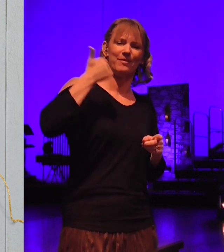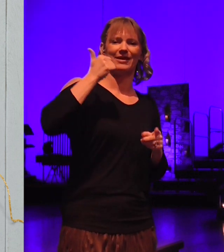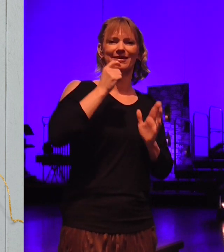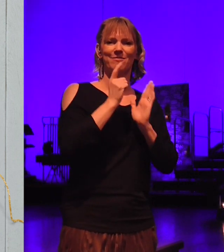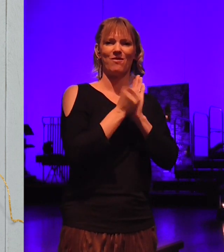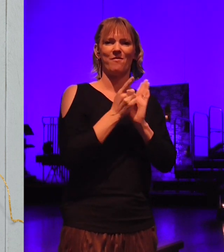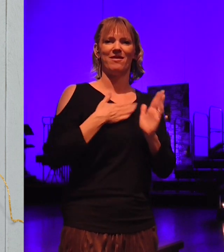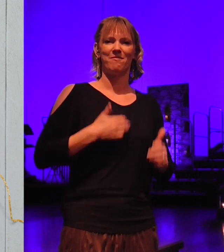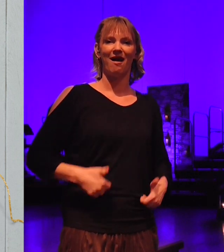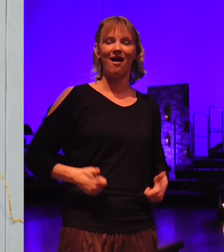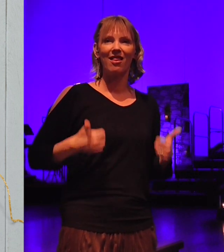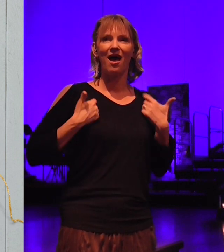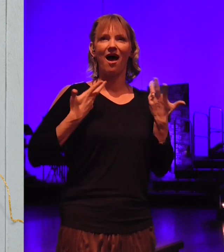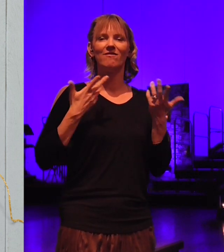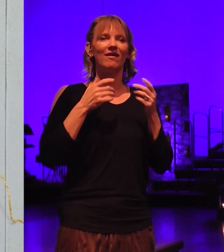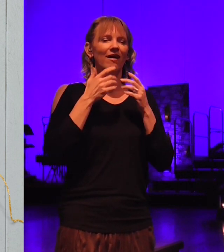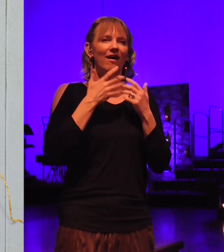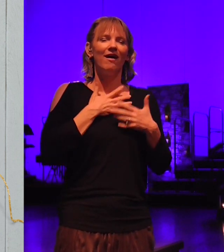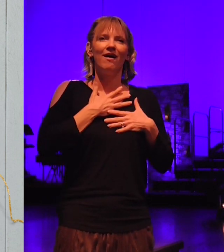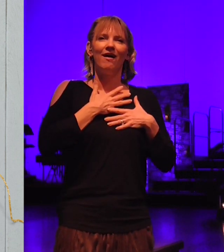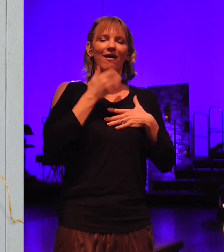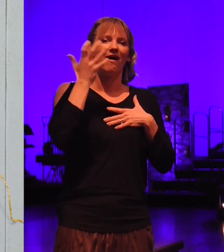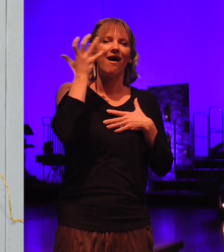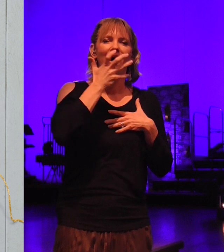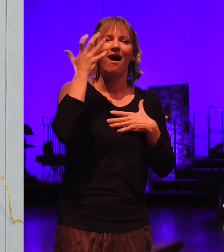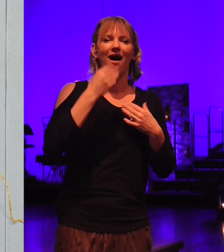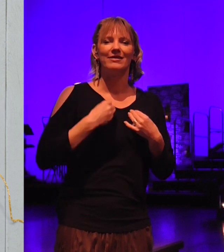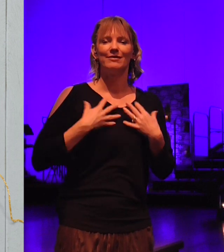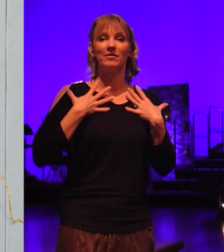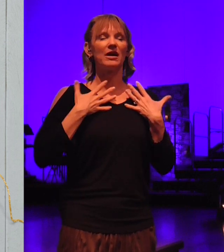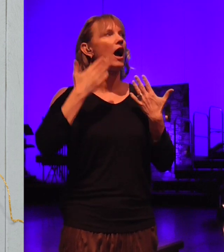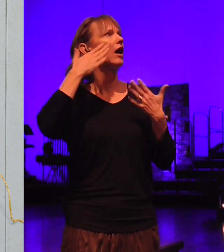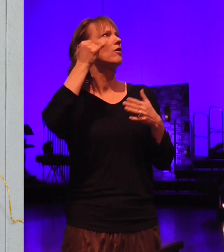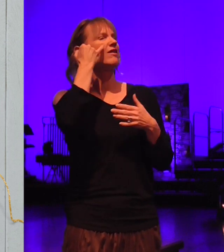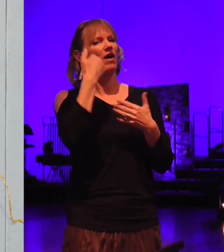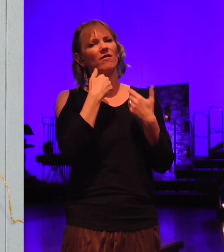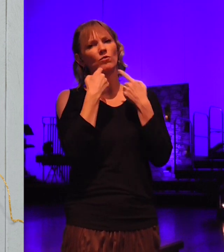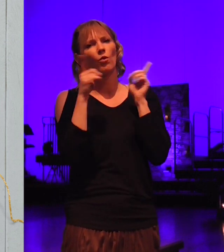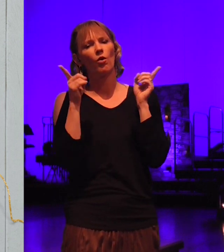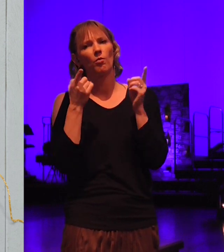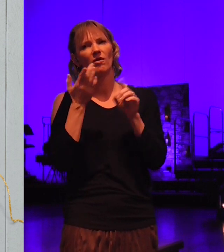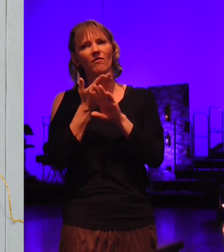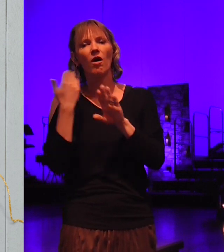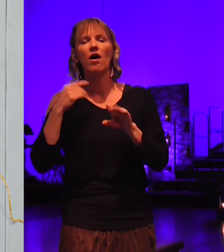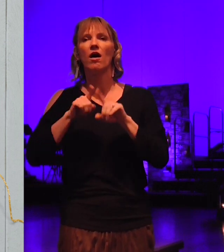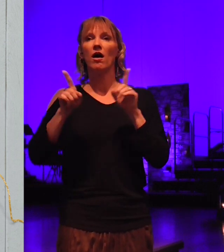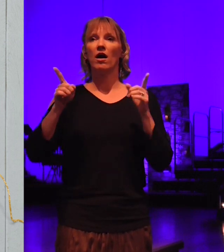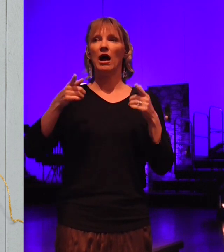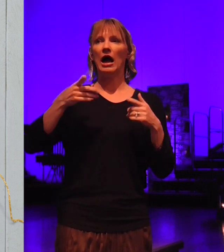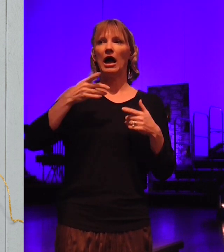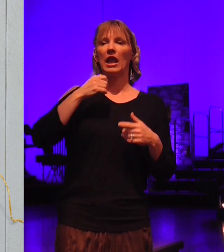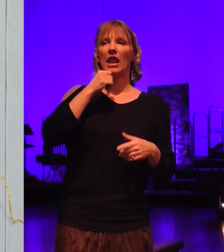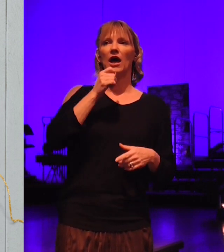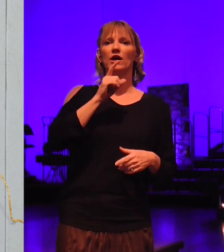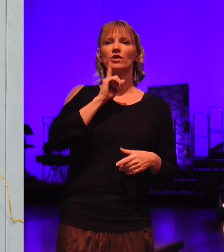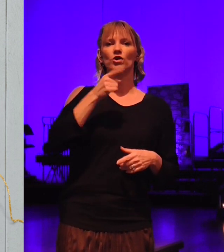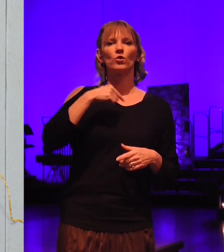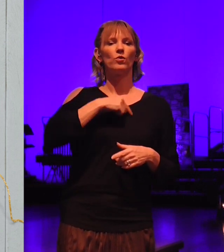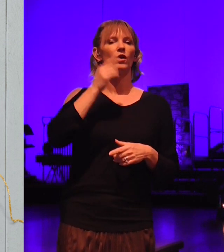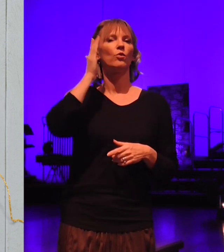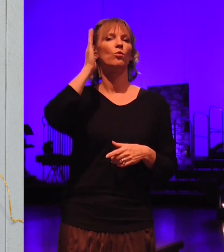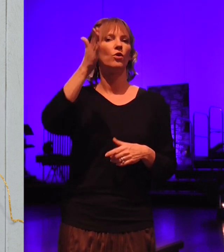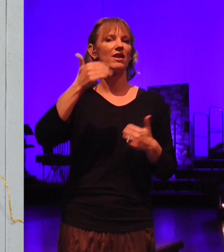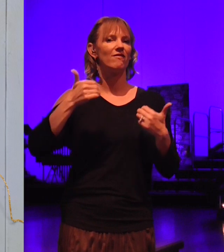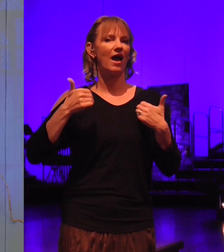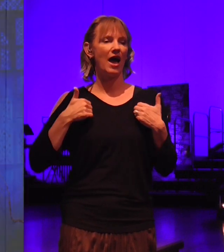just awe-inspiring. And I don't know if I've shared this before, but I'm not sure we would have had Nancy